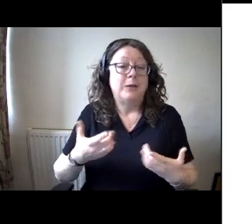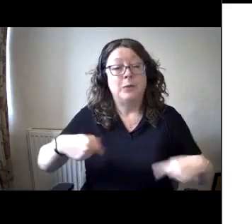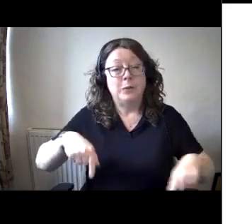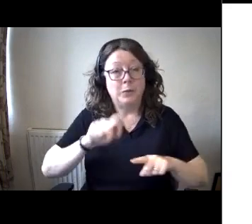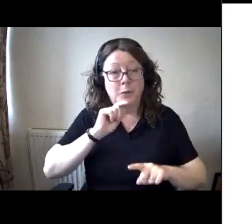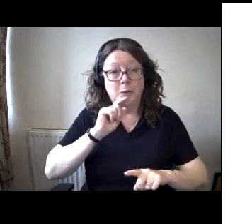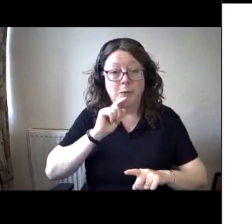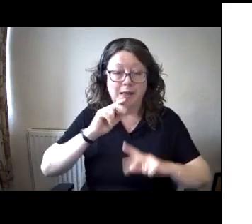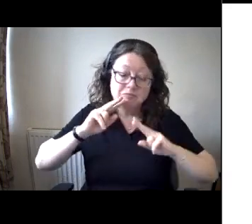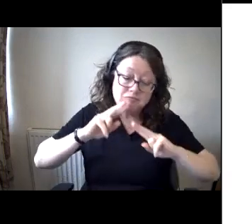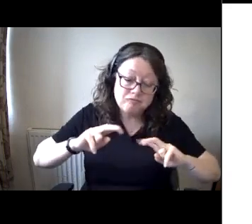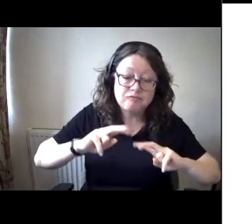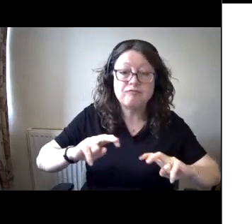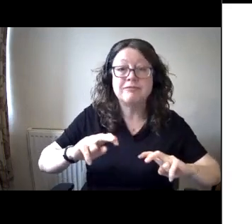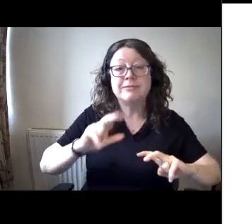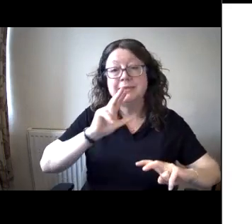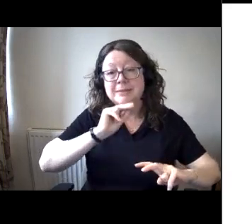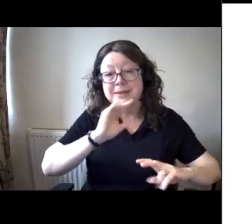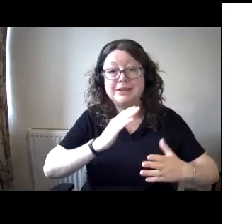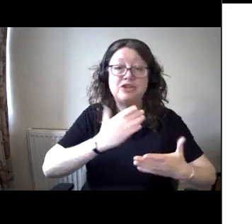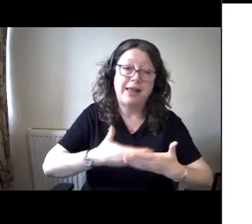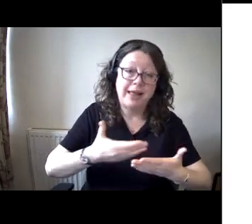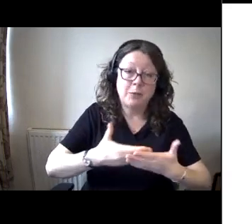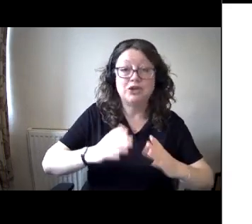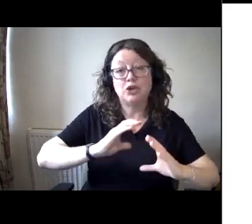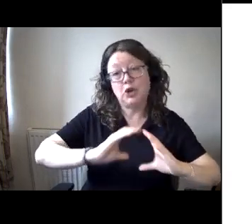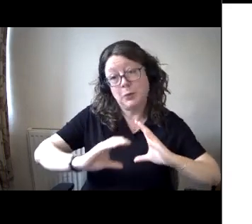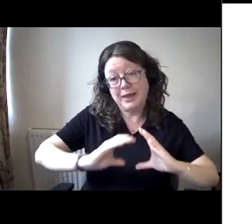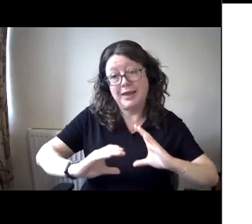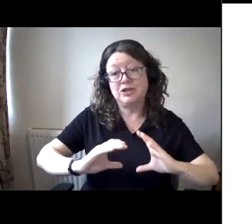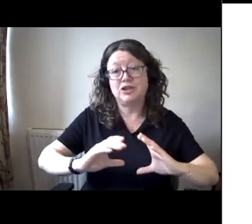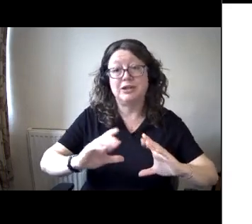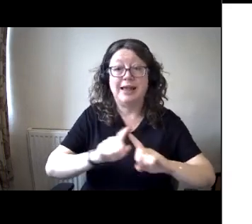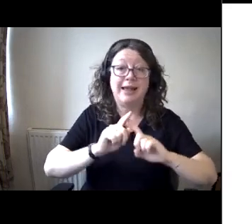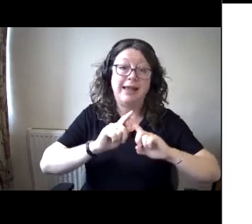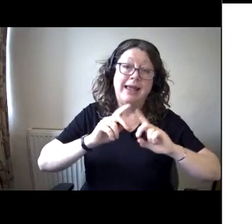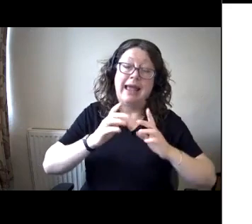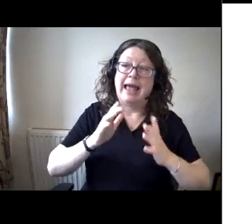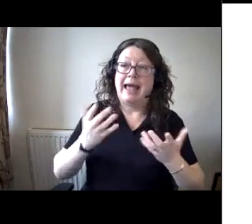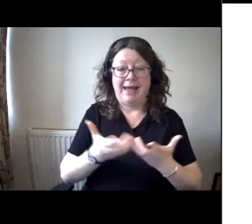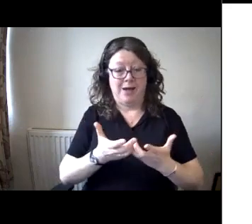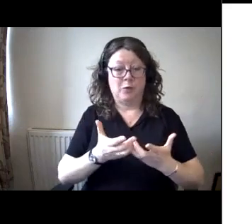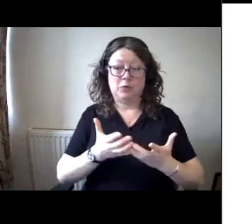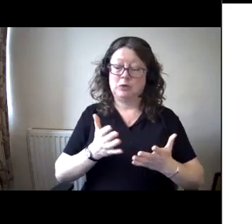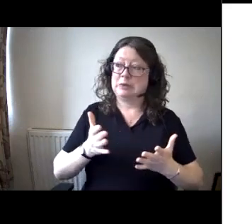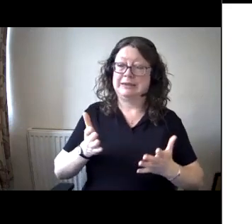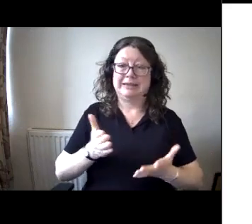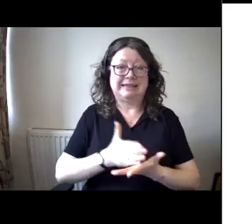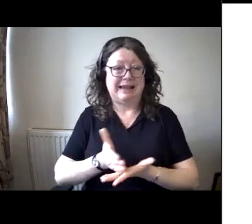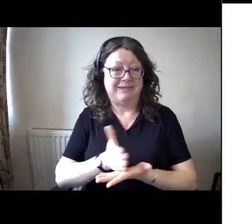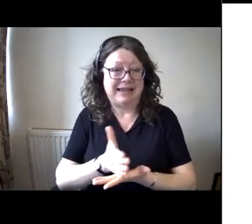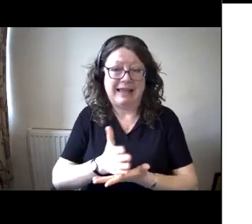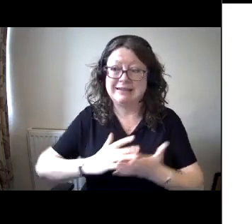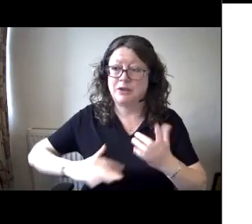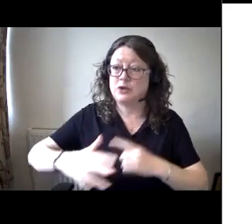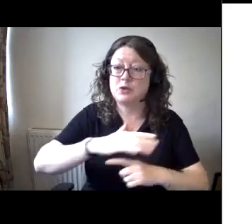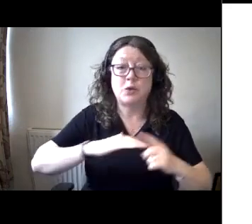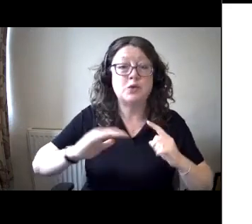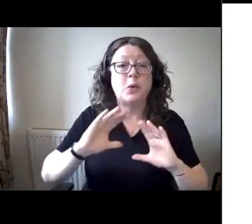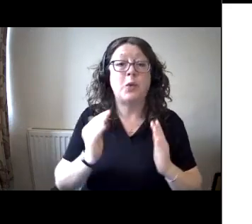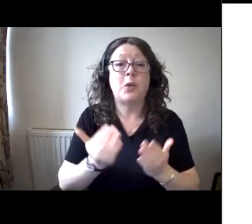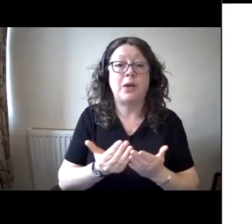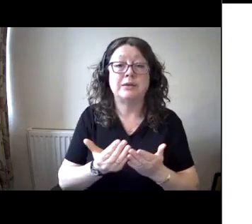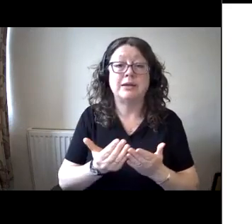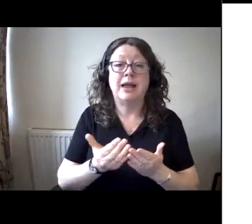world. And also I'm going to give a very brief overview of neurodiversity and the double